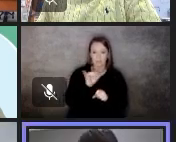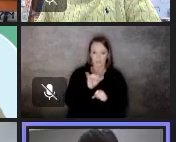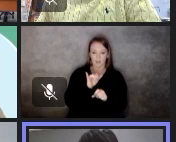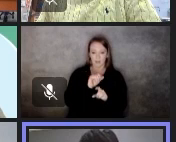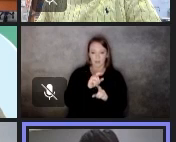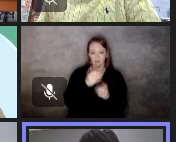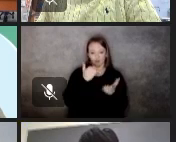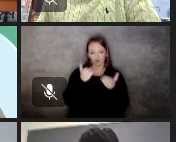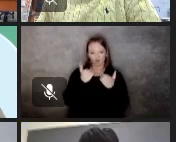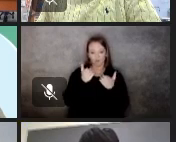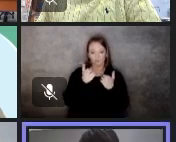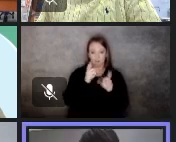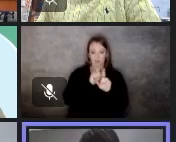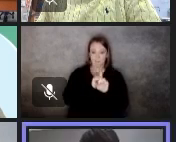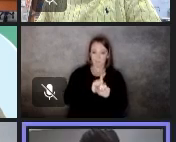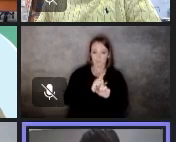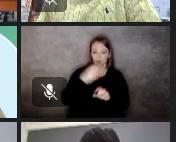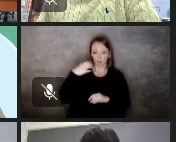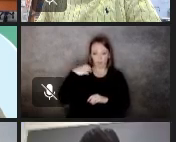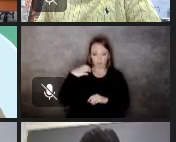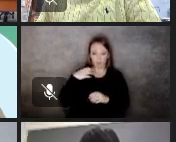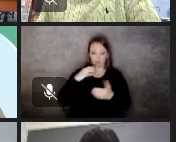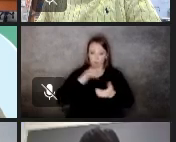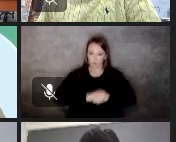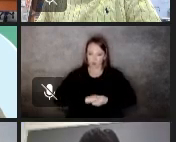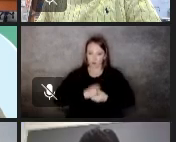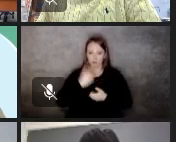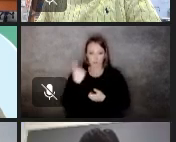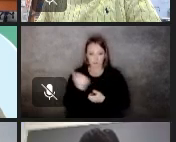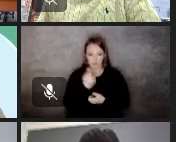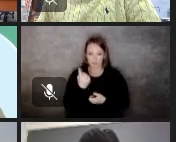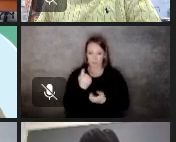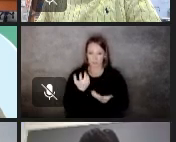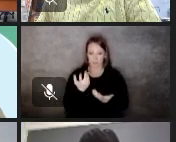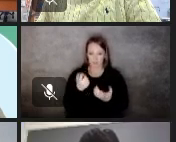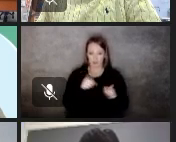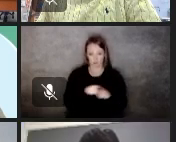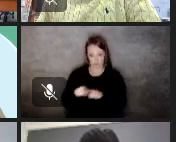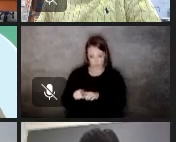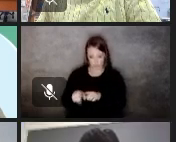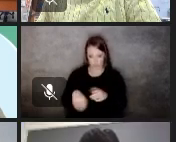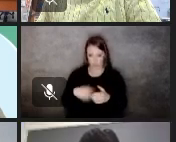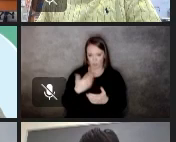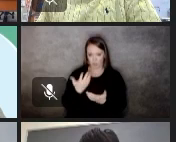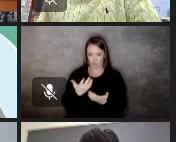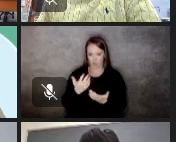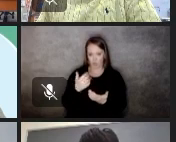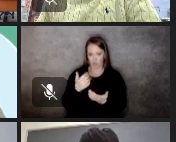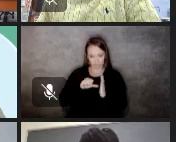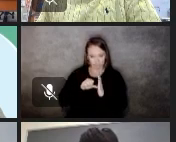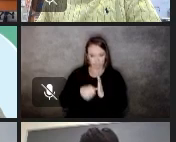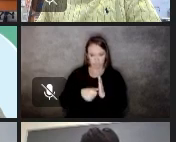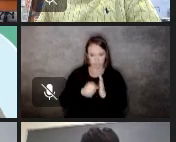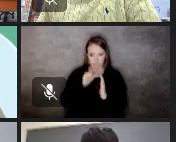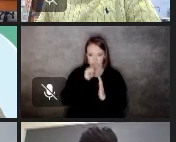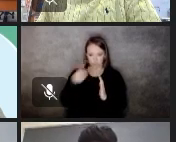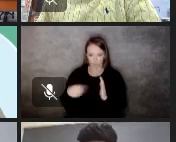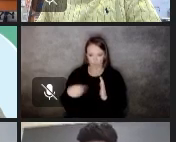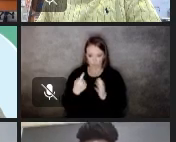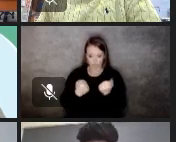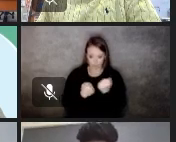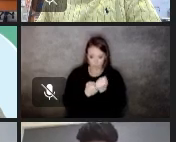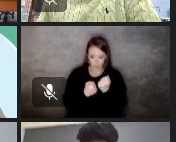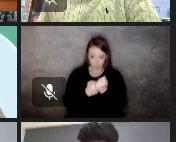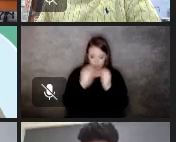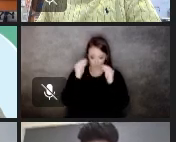type of coach, some type of partner, et cetera, et cetera. But I cannot stress enough, not just the support of a teacher leadership and